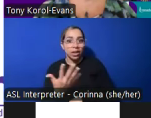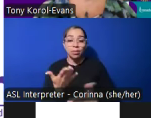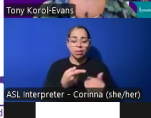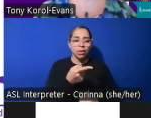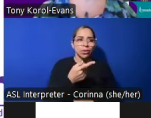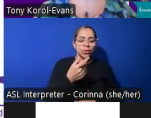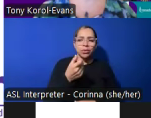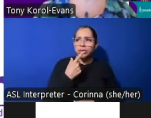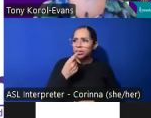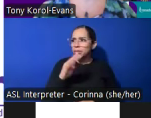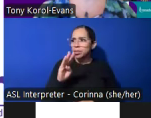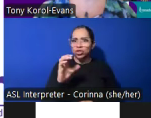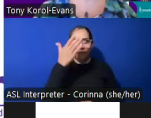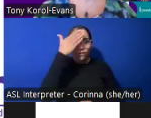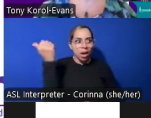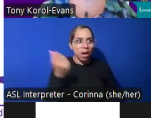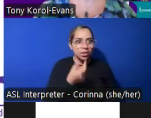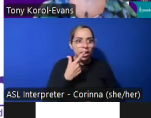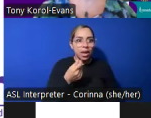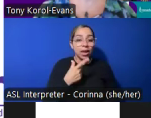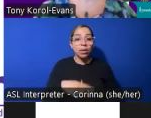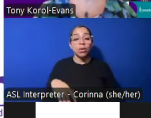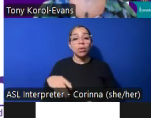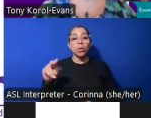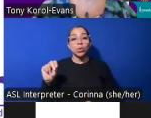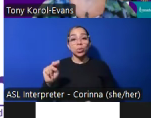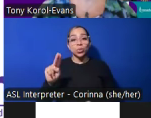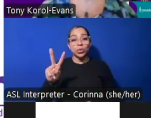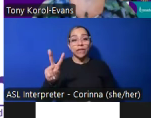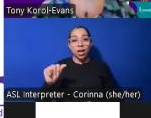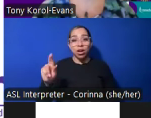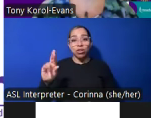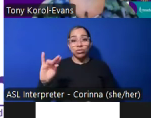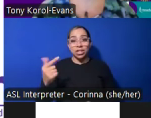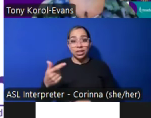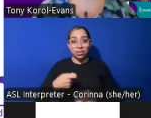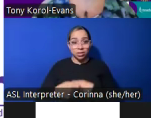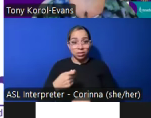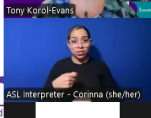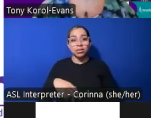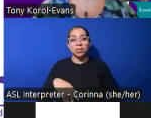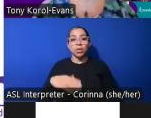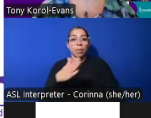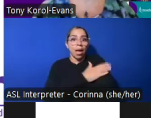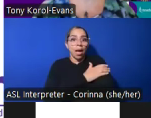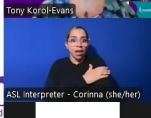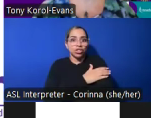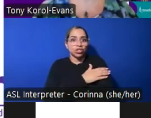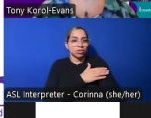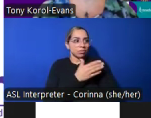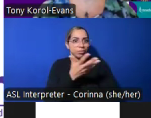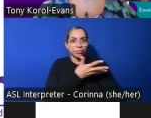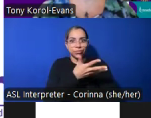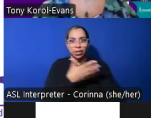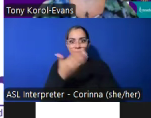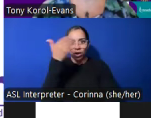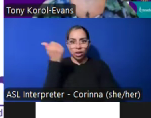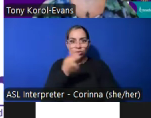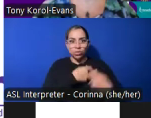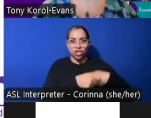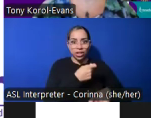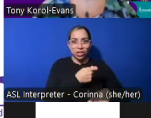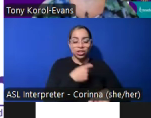change your NuvaRing or contraceptive patch in the last 5 days, or you're worried that your partner was trying to get you pregnant when you didn't want to